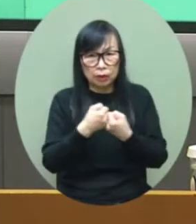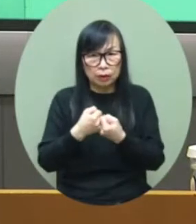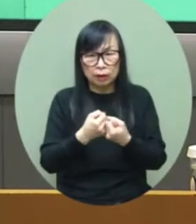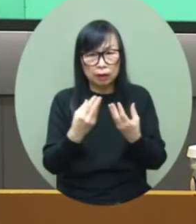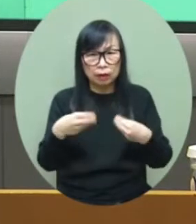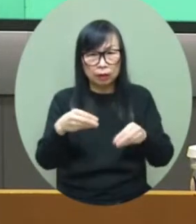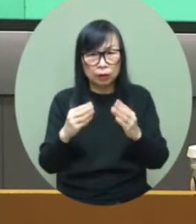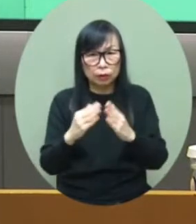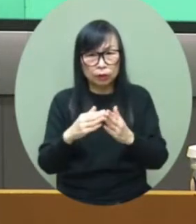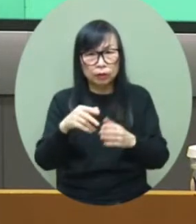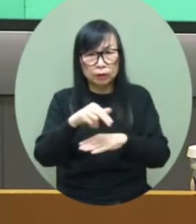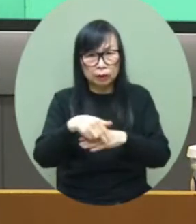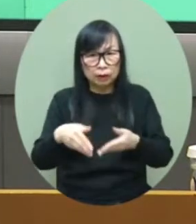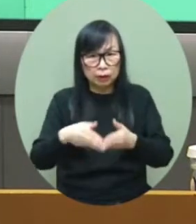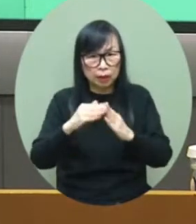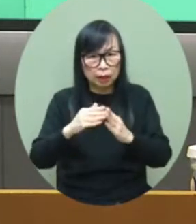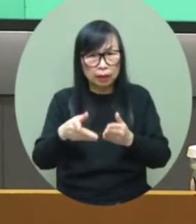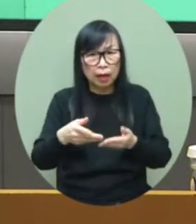resumption of schooling.